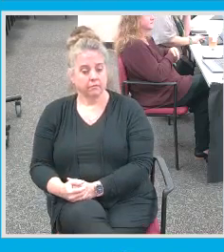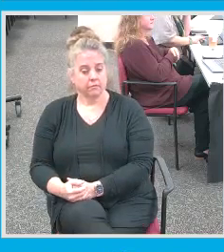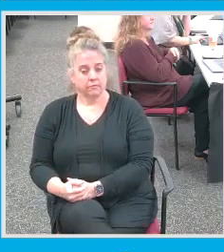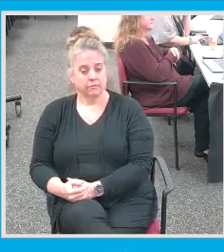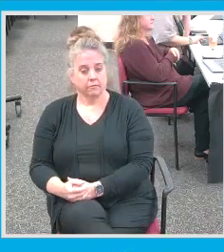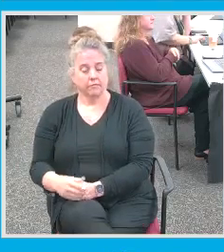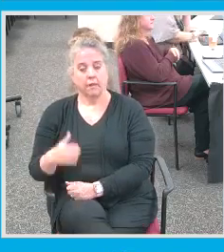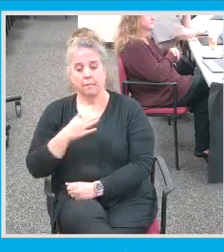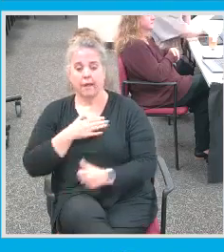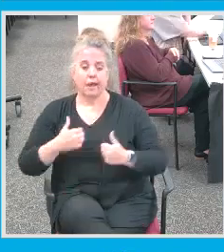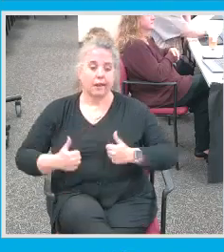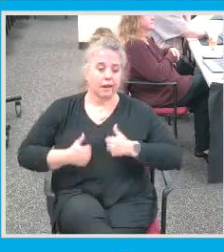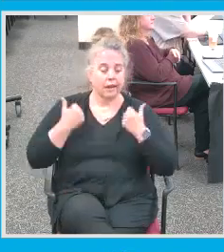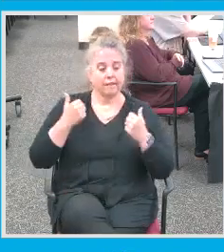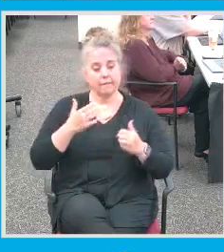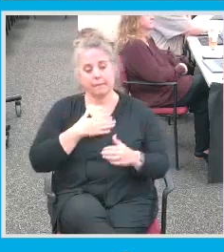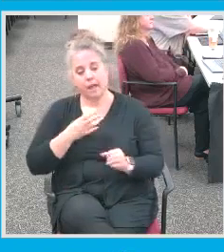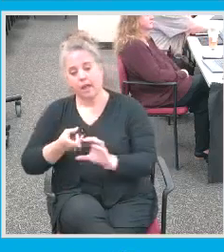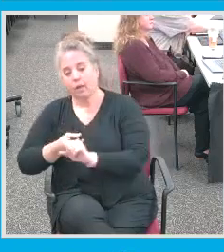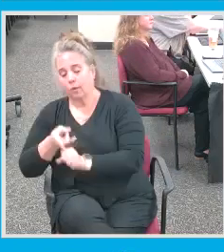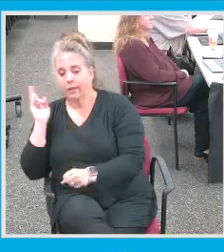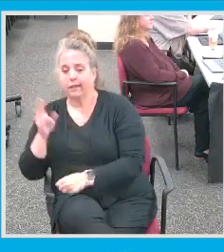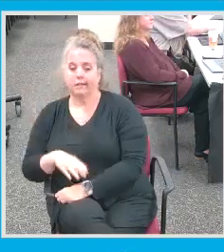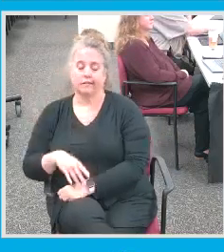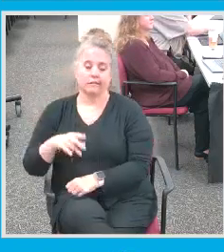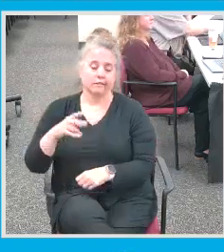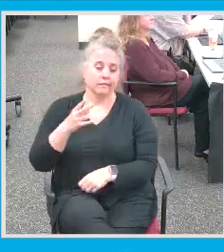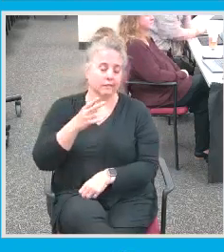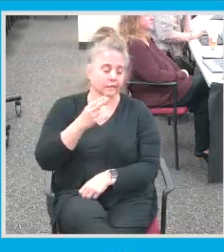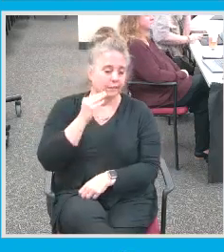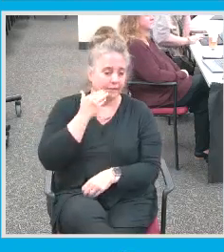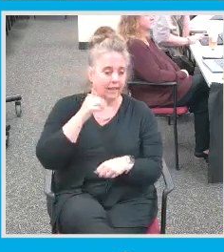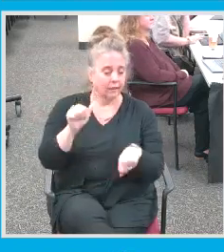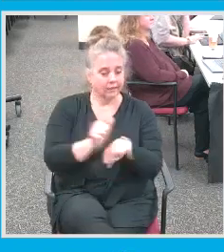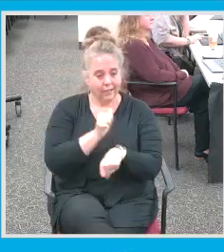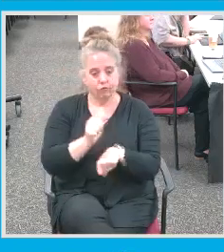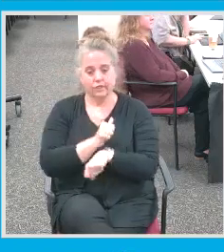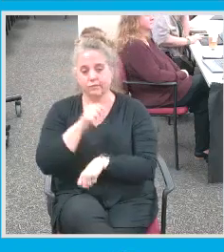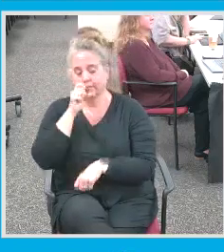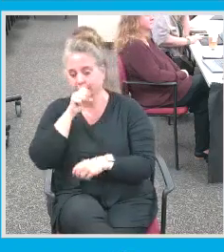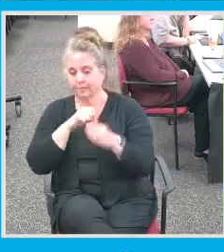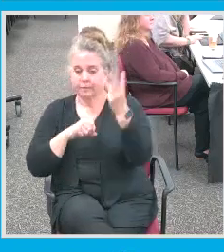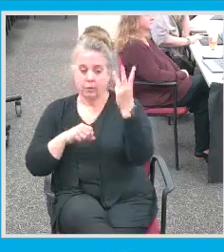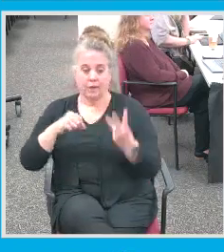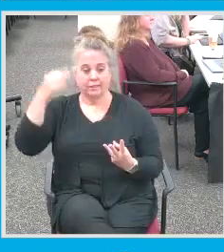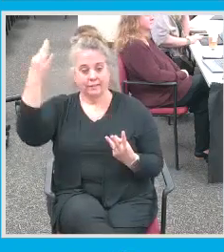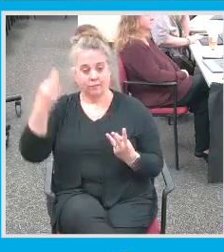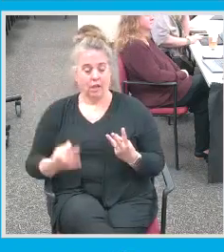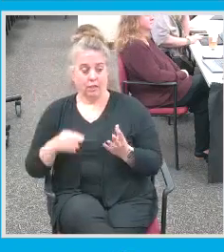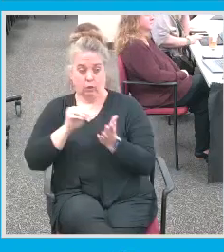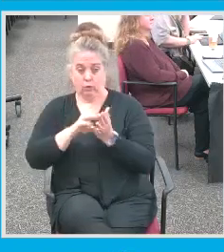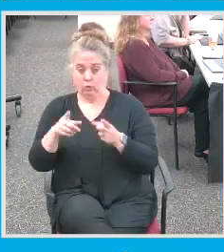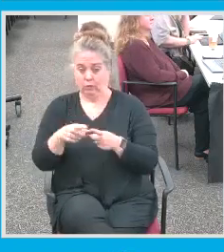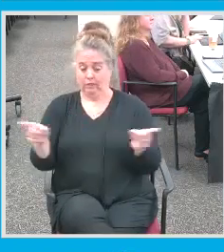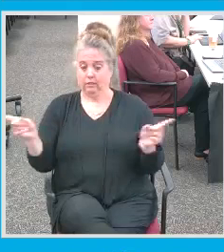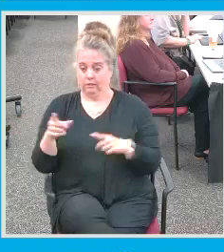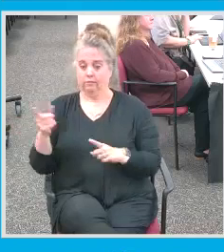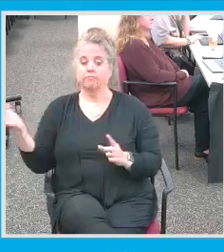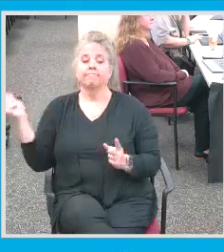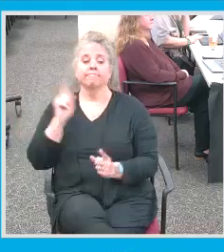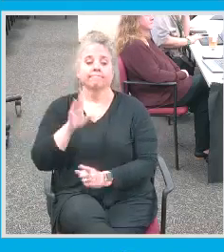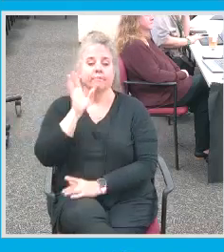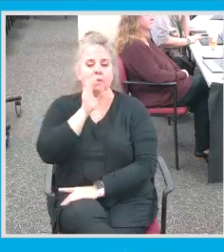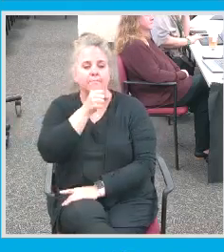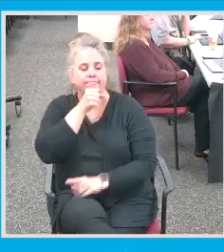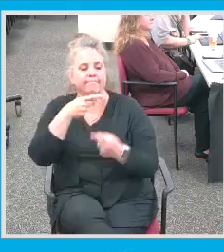how tobacco companies and all that kind of stuff. So on Wednesdays and Fridays, the students actually come and do morning announcements and just give 4 or